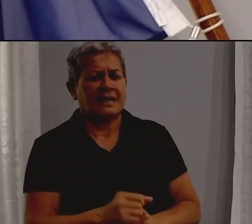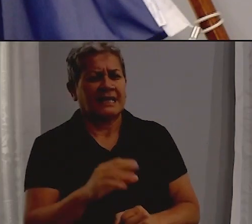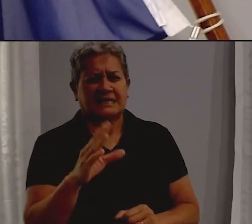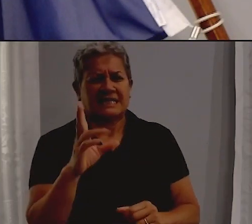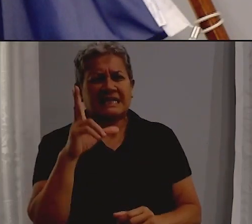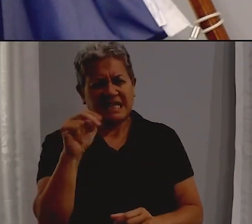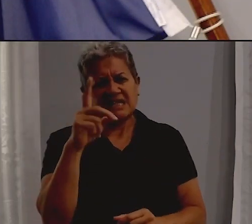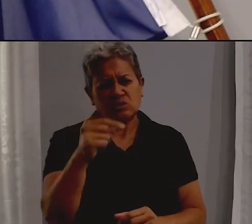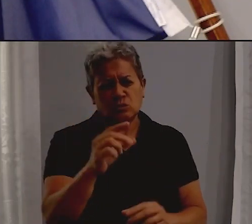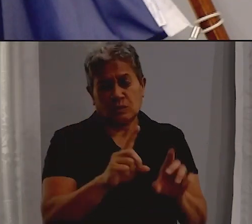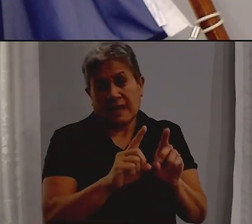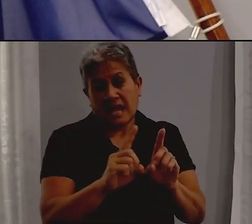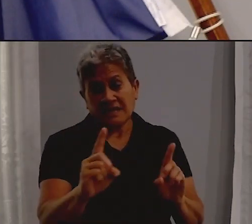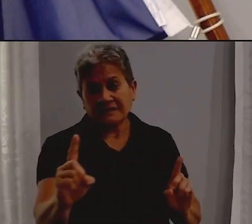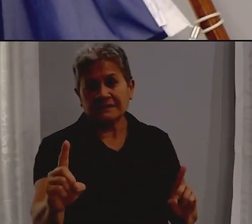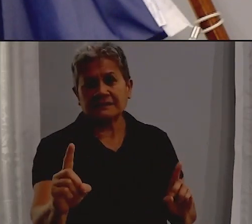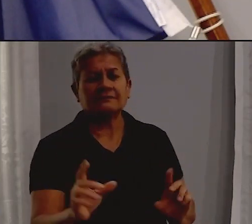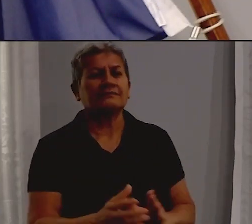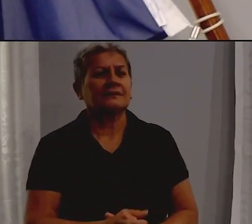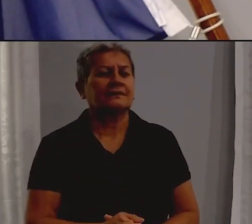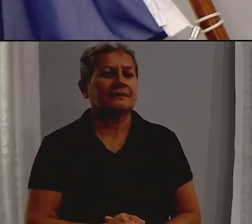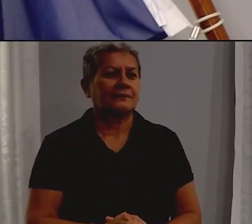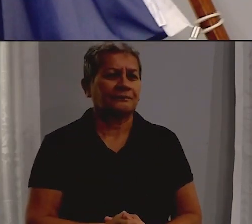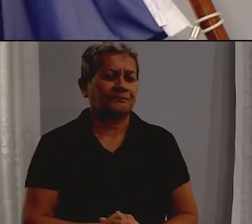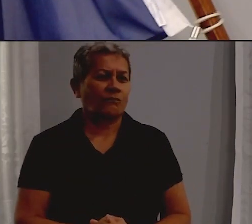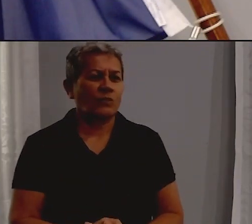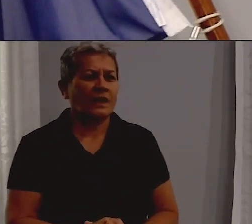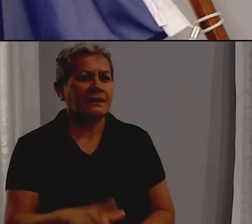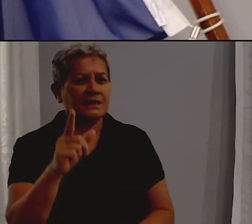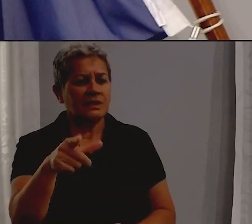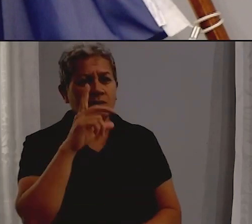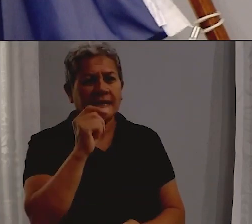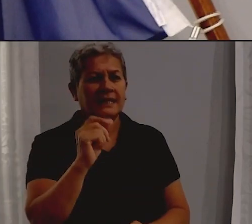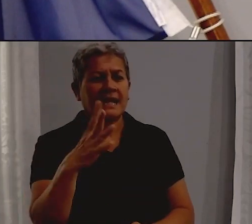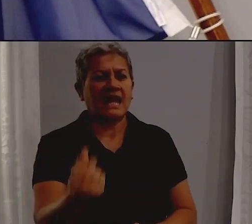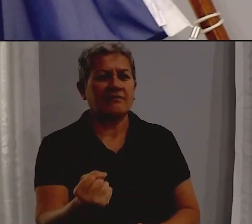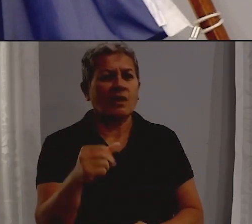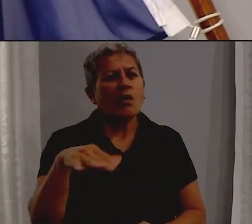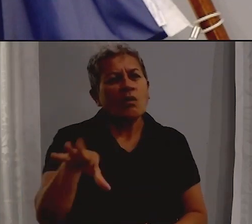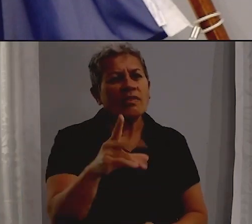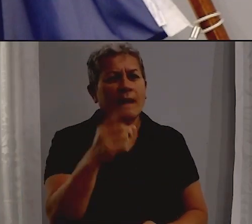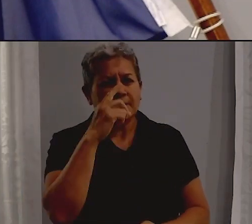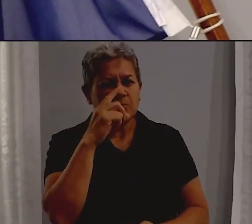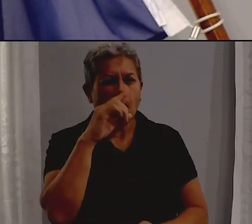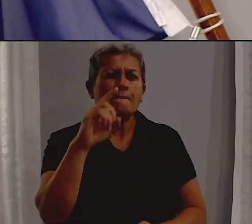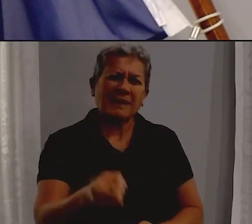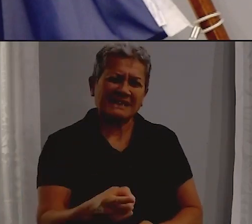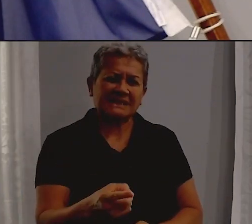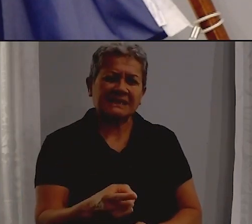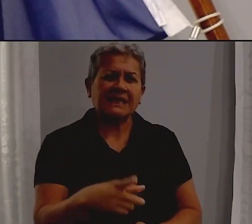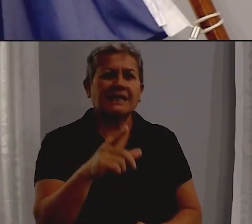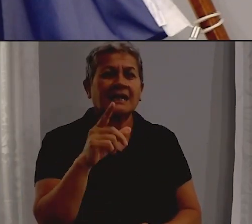capacity restrictions if the facility only allows vaccinated members and guests. But should the facility decide to